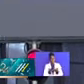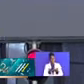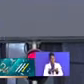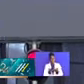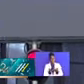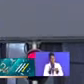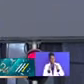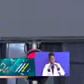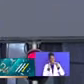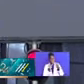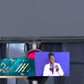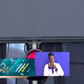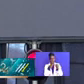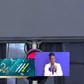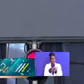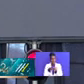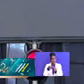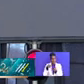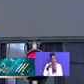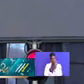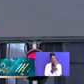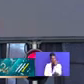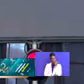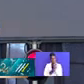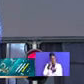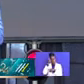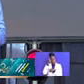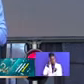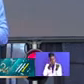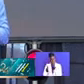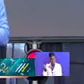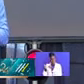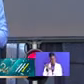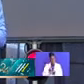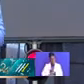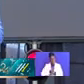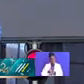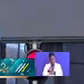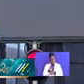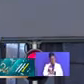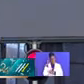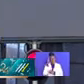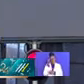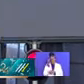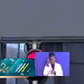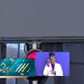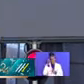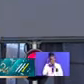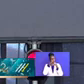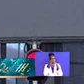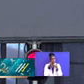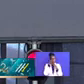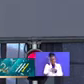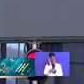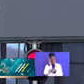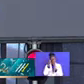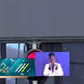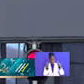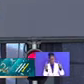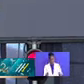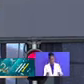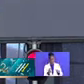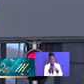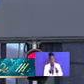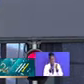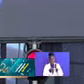on the poverty mindset that is the root of all evil authors he came